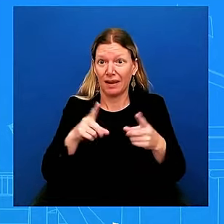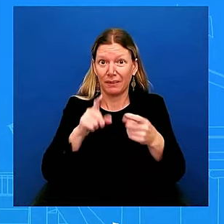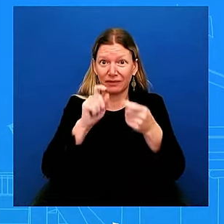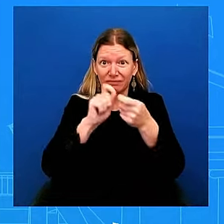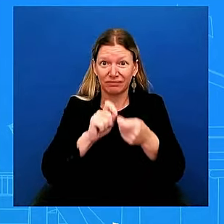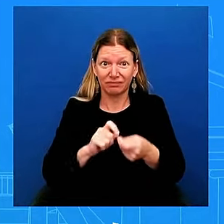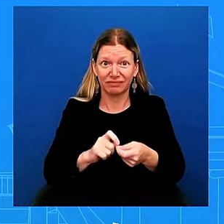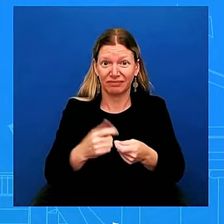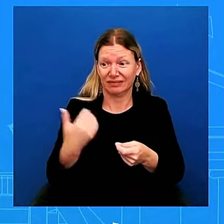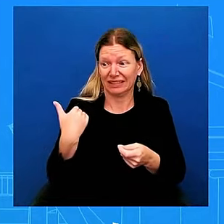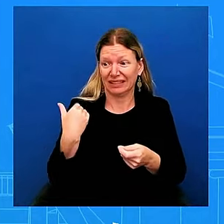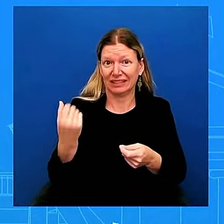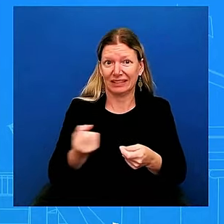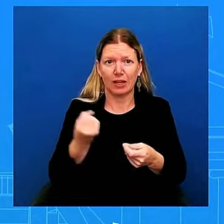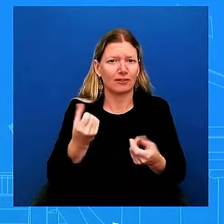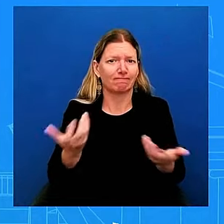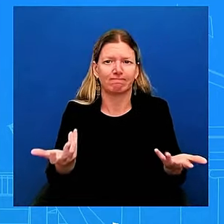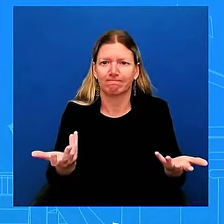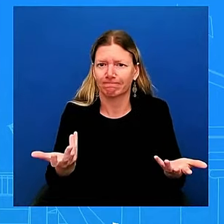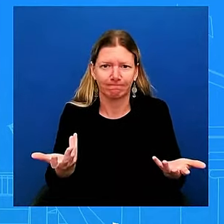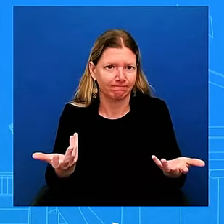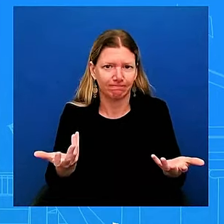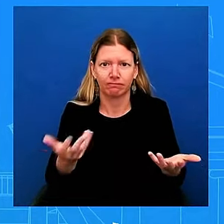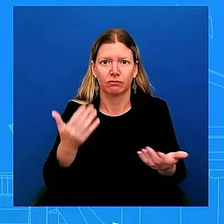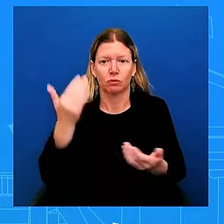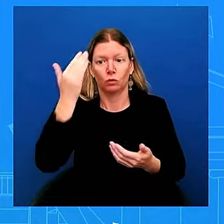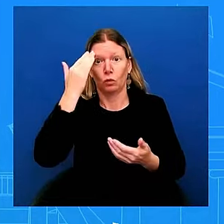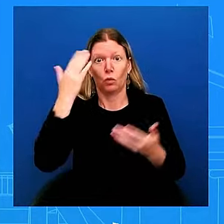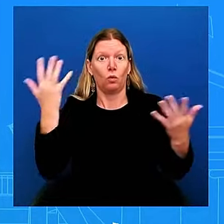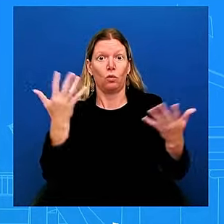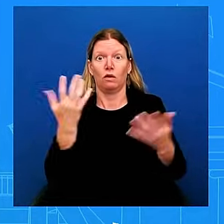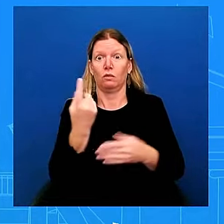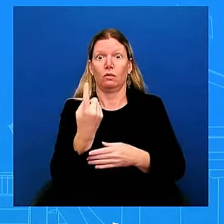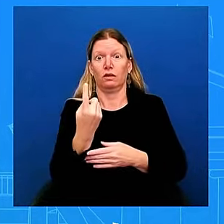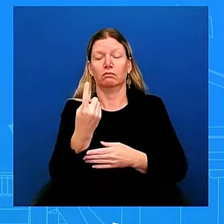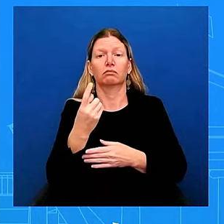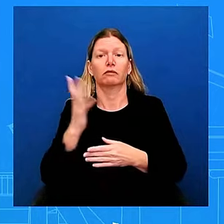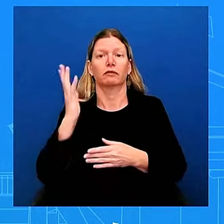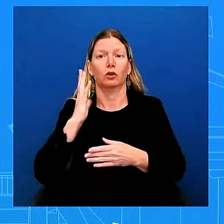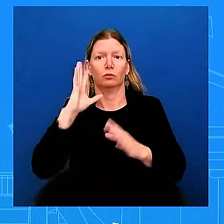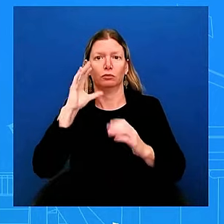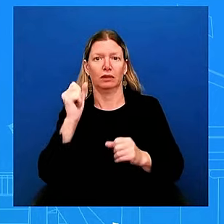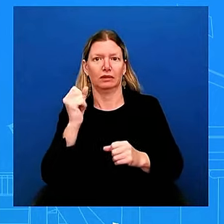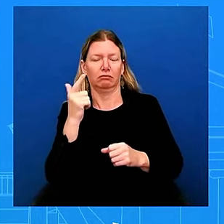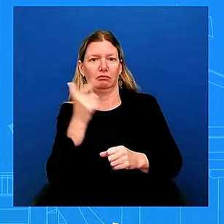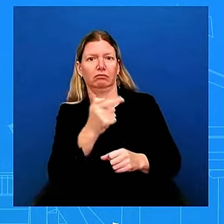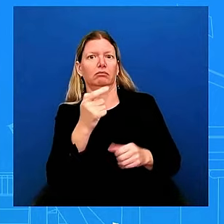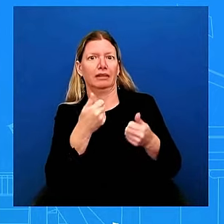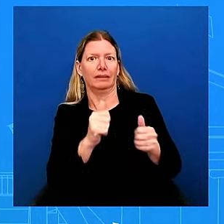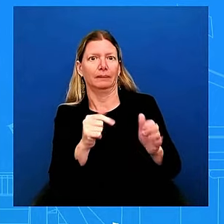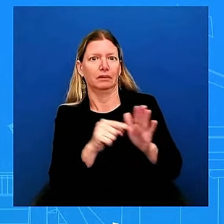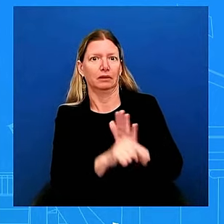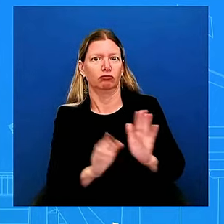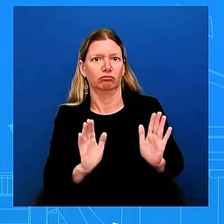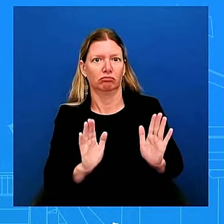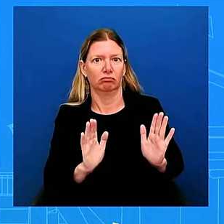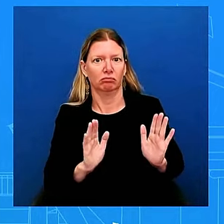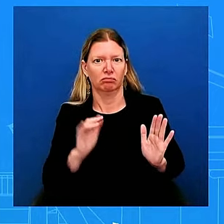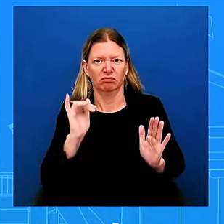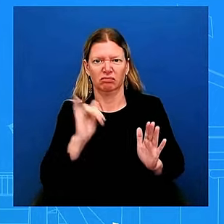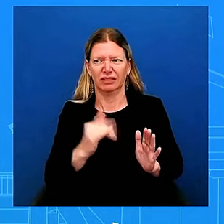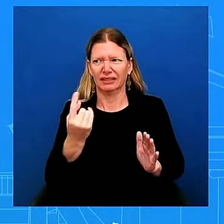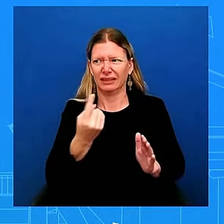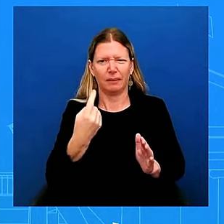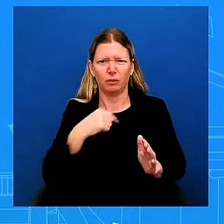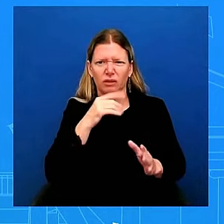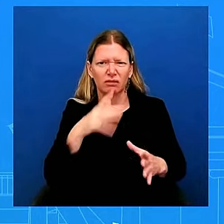should be accepted here, right? That is something that we have to condemn. That's what we know. There are a lot of questions that are still out there. There are a